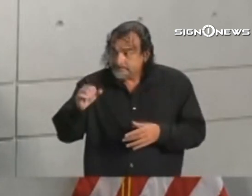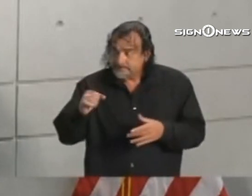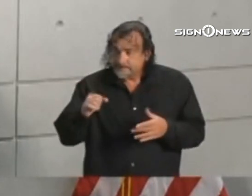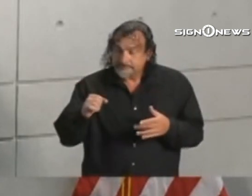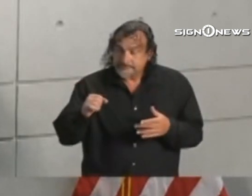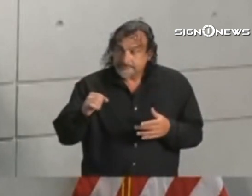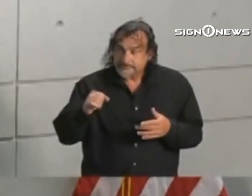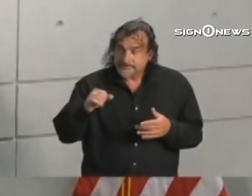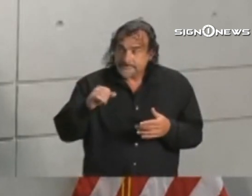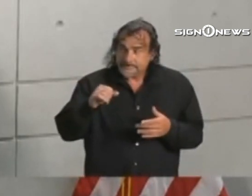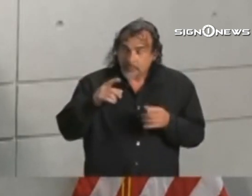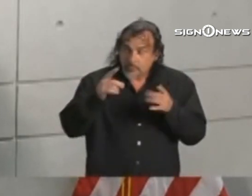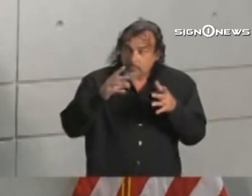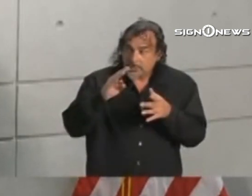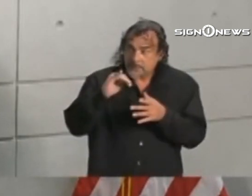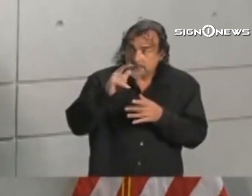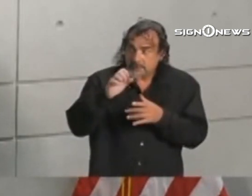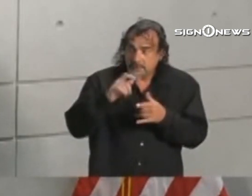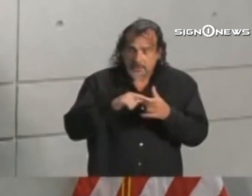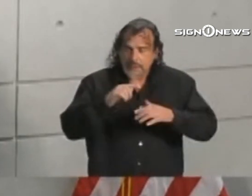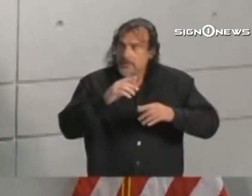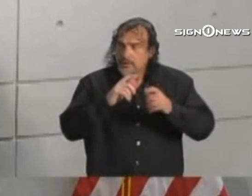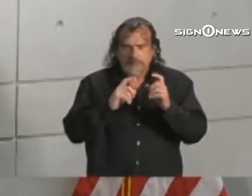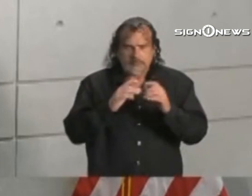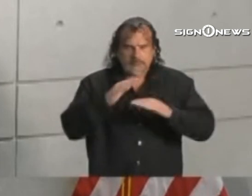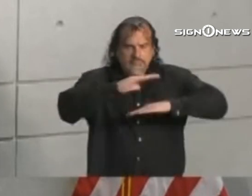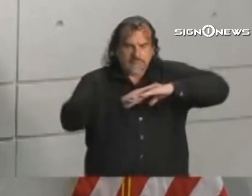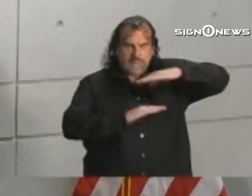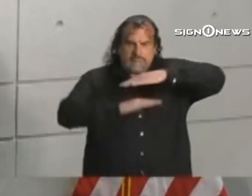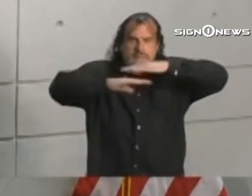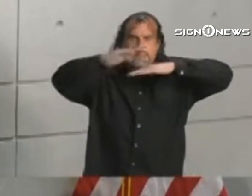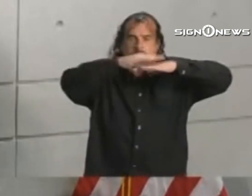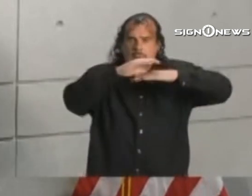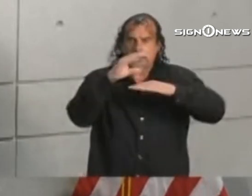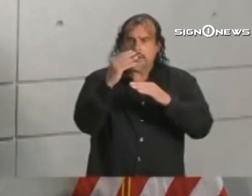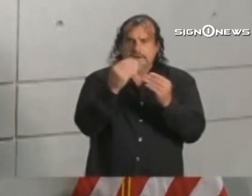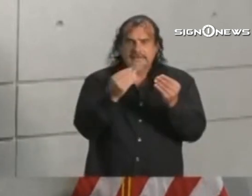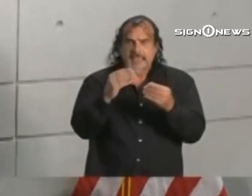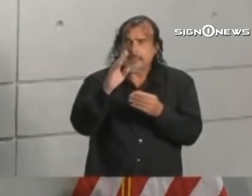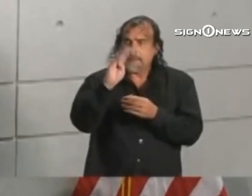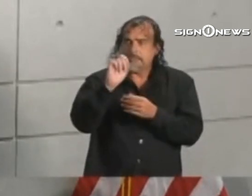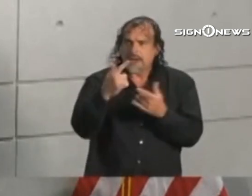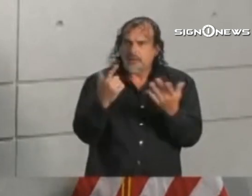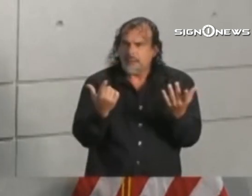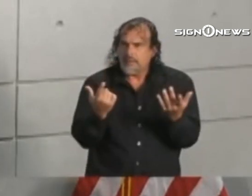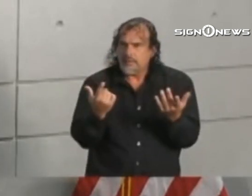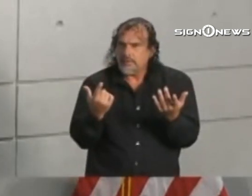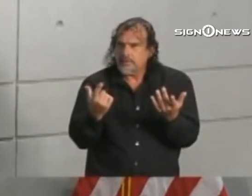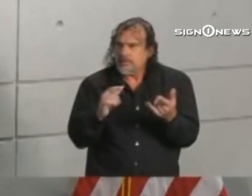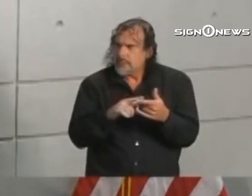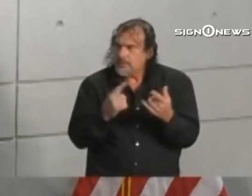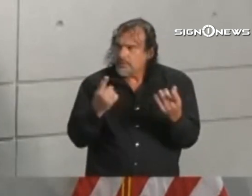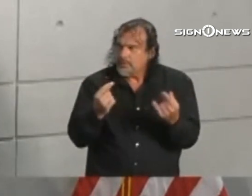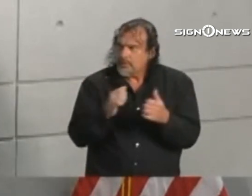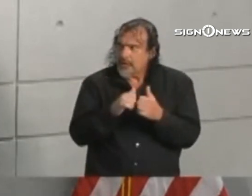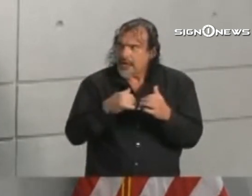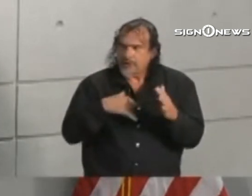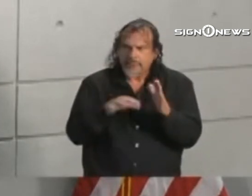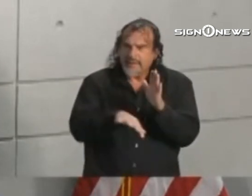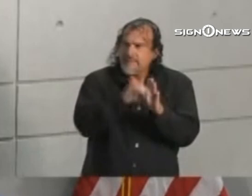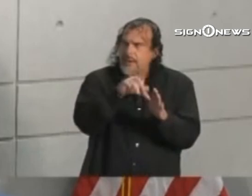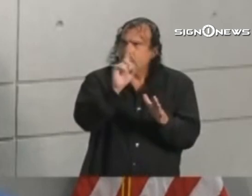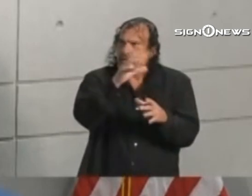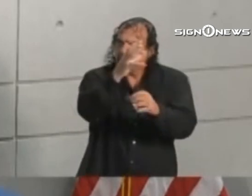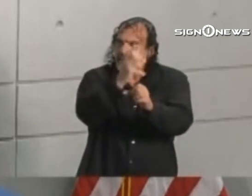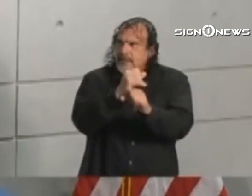it comes to sandbag utilization and things like that, preparing for the floods, what's utilization looking like right now, and how can people find out where